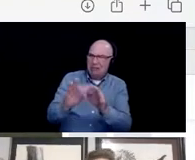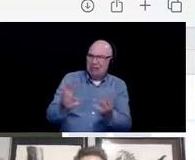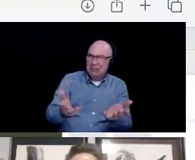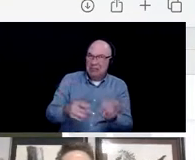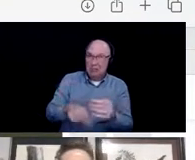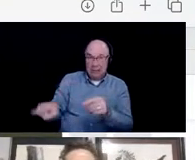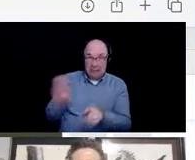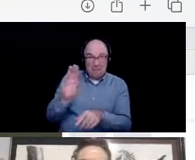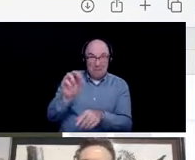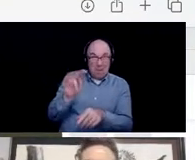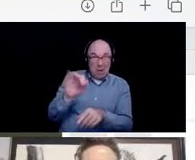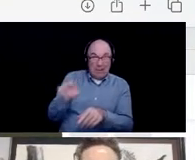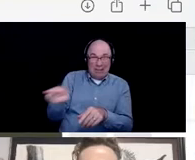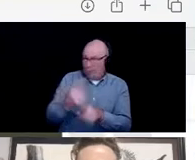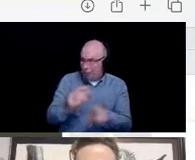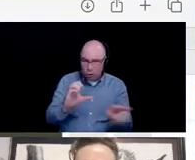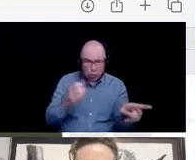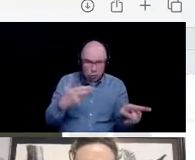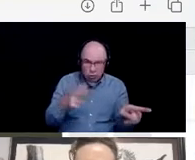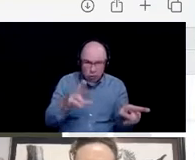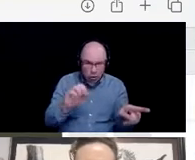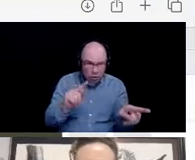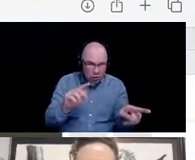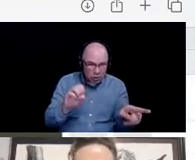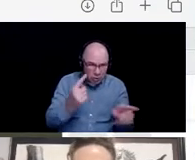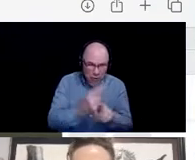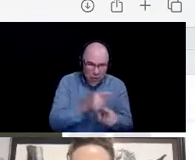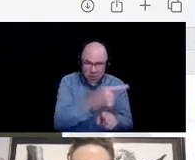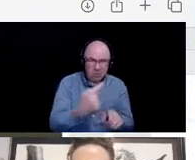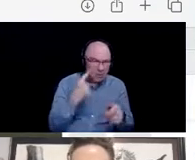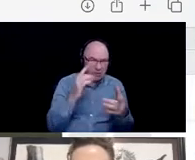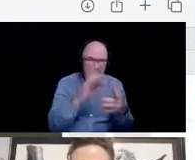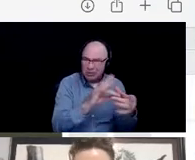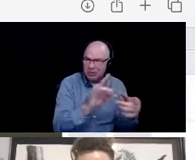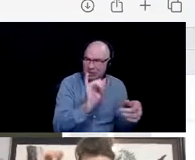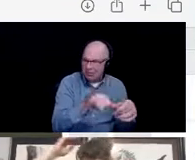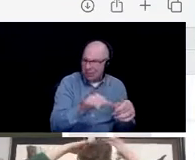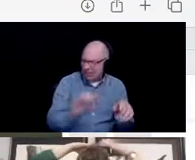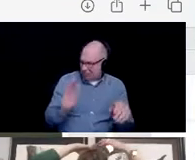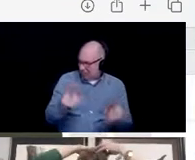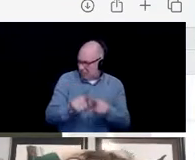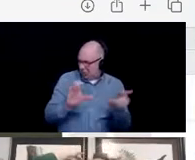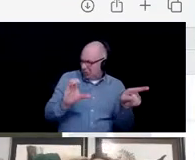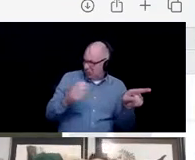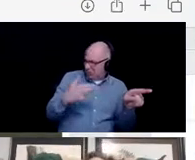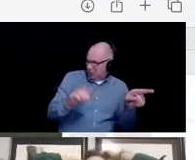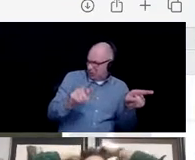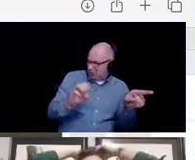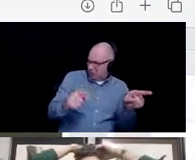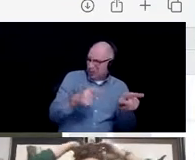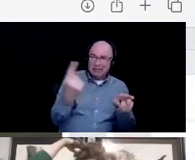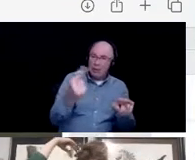saw, I think it was Charlotte. Was it Charlotte, Bonnie? Yeah, when you were talking, I was like, that sounds like Charlotte. She saw someone that